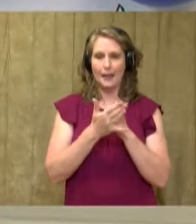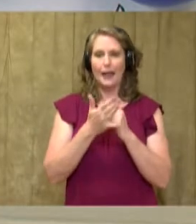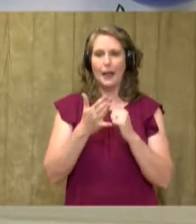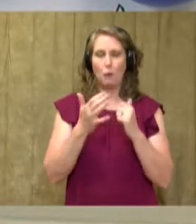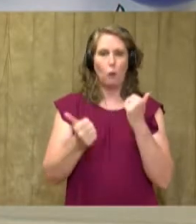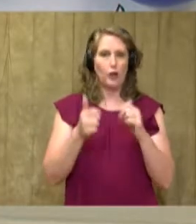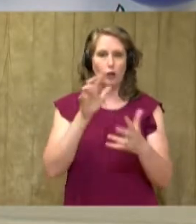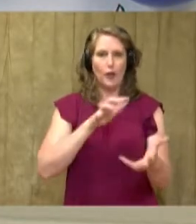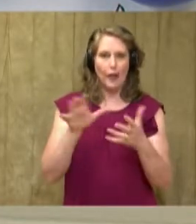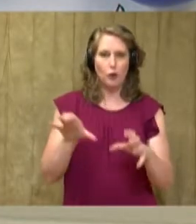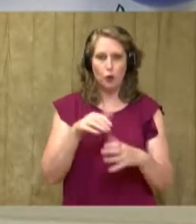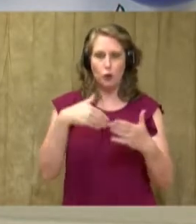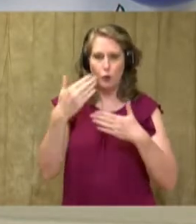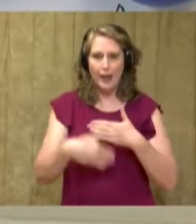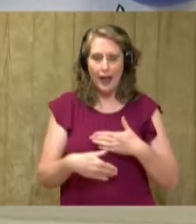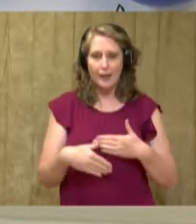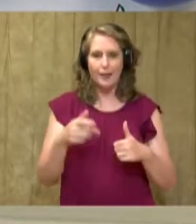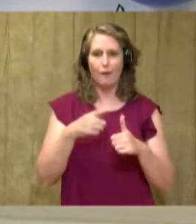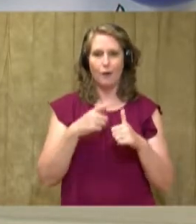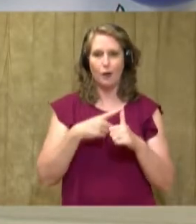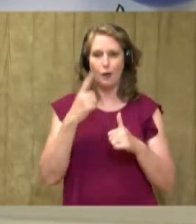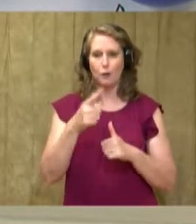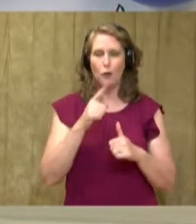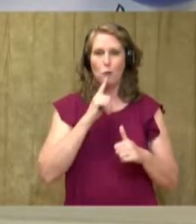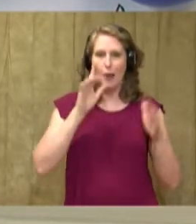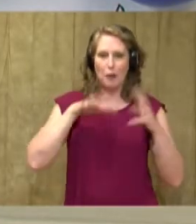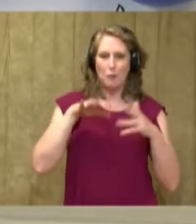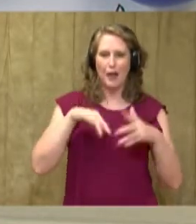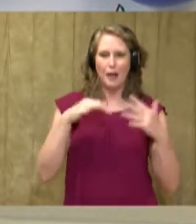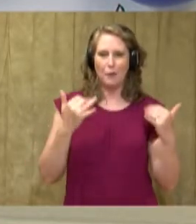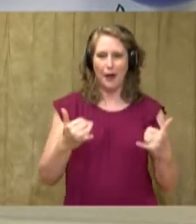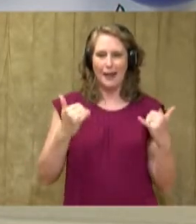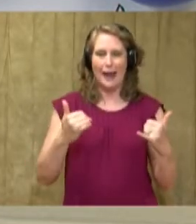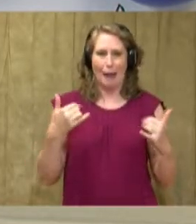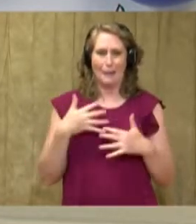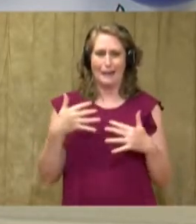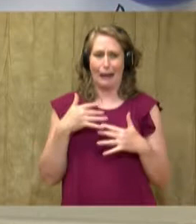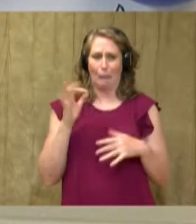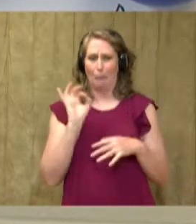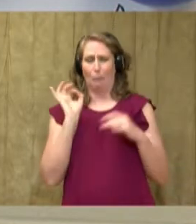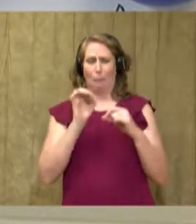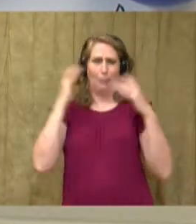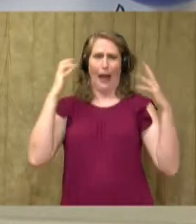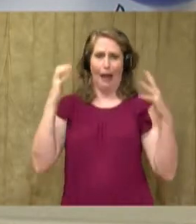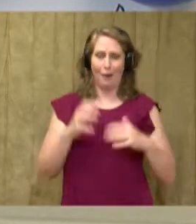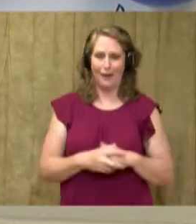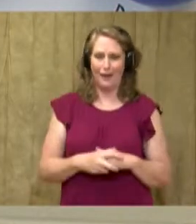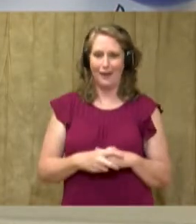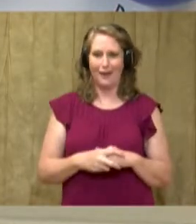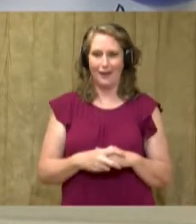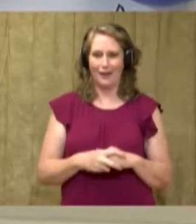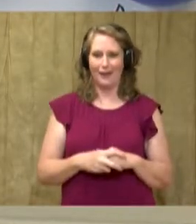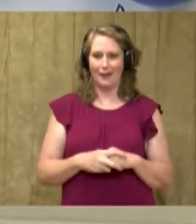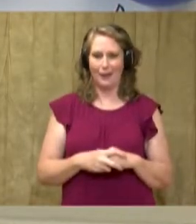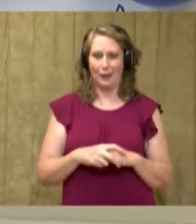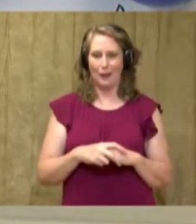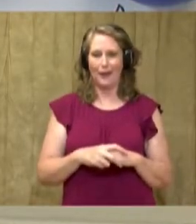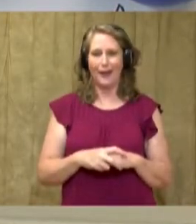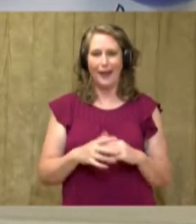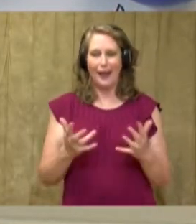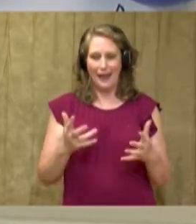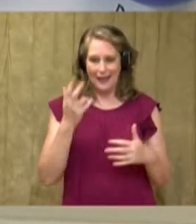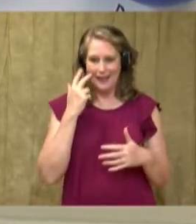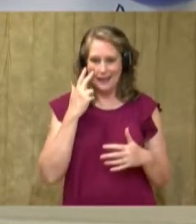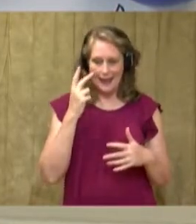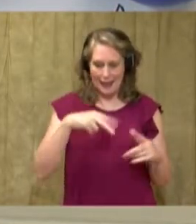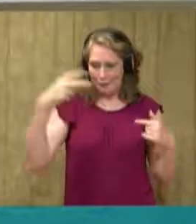do next. Okay, so we'll just do this first one. It's a really rainy rain. Okay, I'm kind of scared. Okay, here we go. Ready? Woo! All right, see,